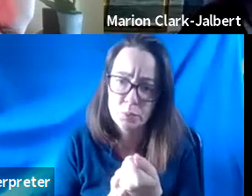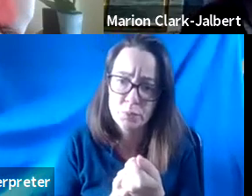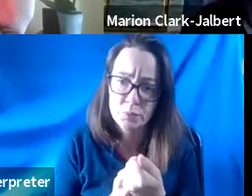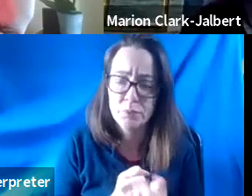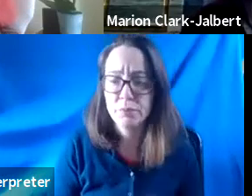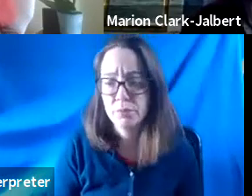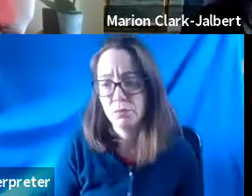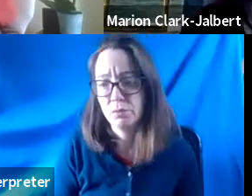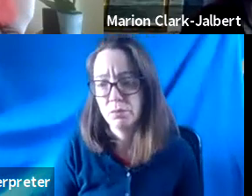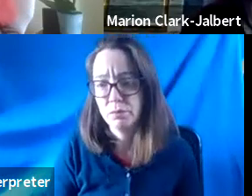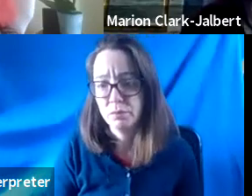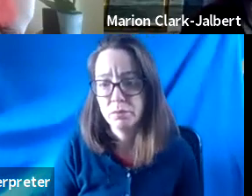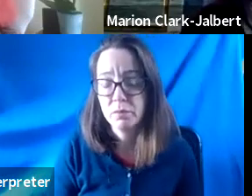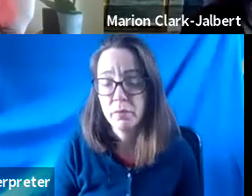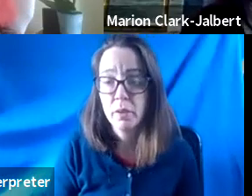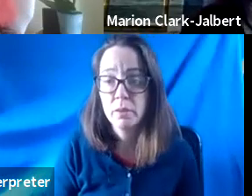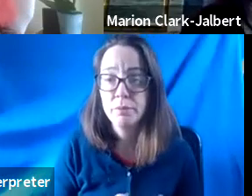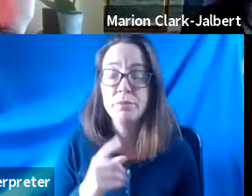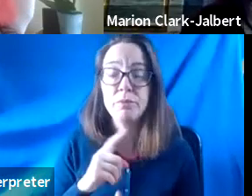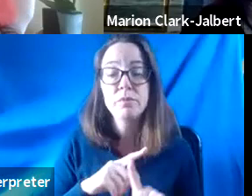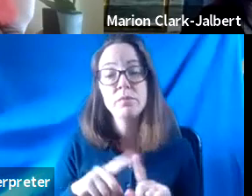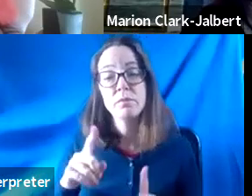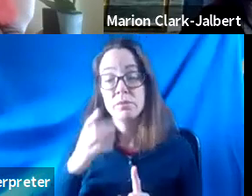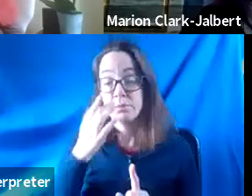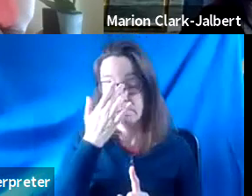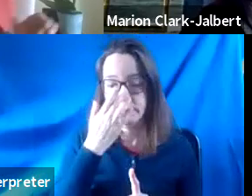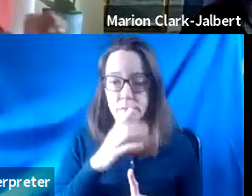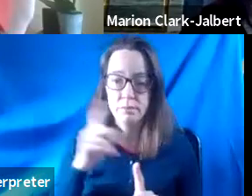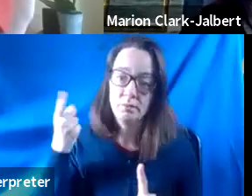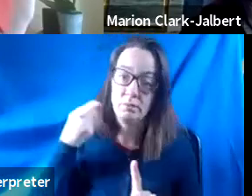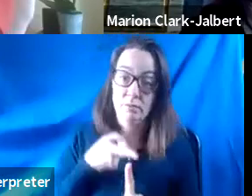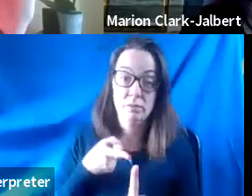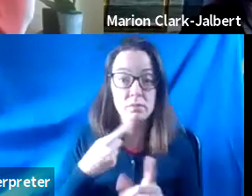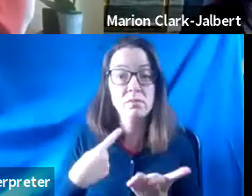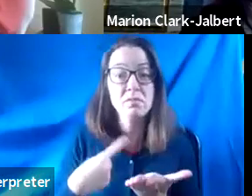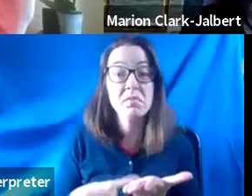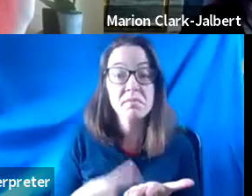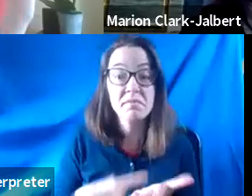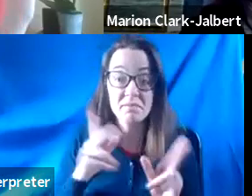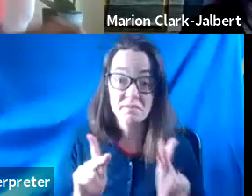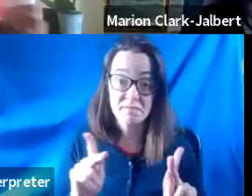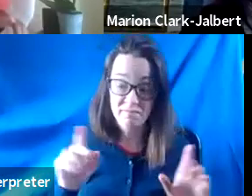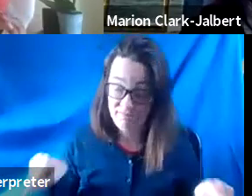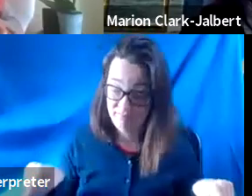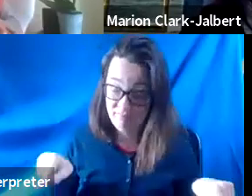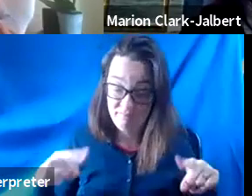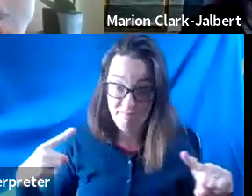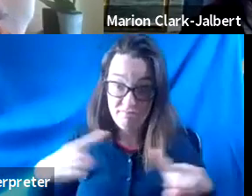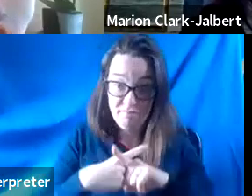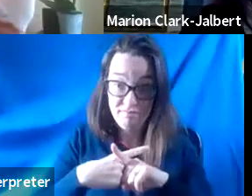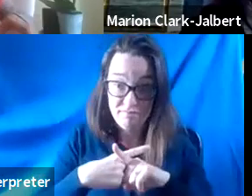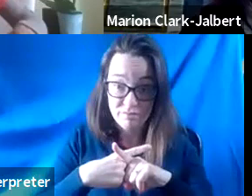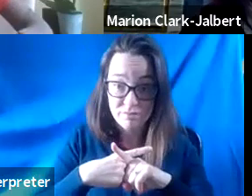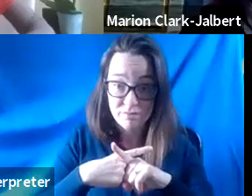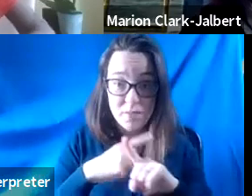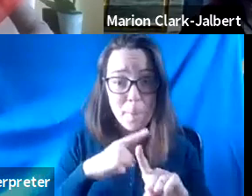always sort of coming back to, okay, like, you know, you might realize sometimes people are in conflict and they both have really good intentions. They're both really trying to